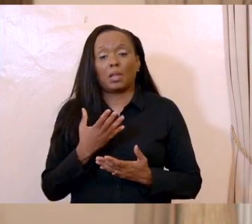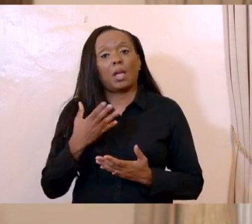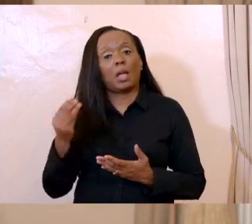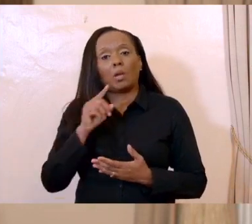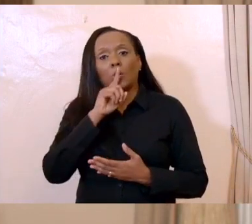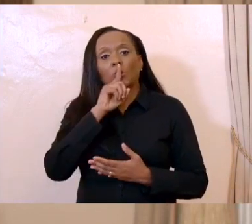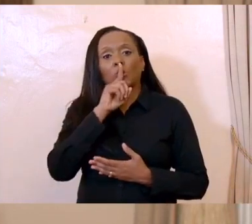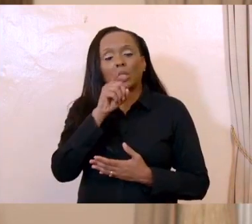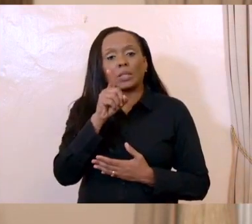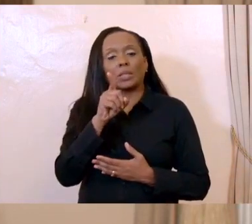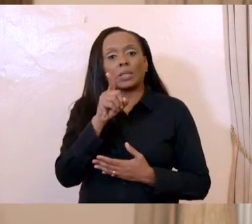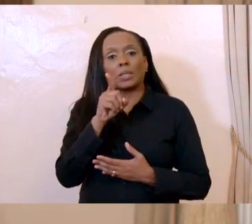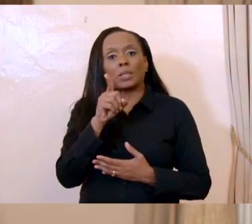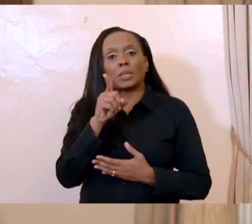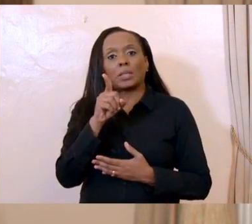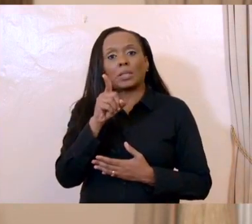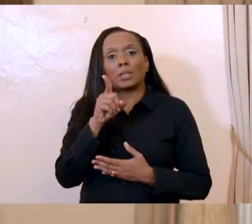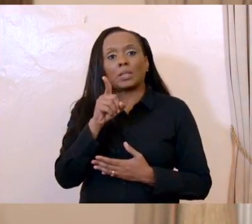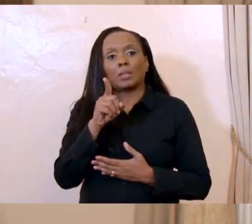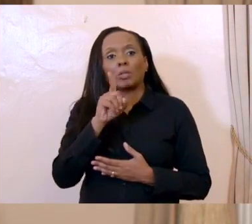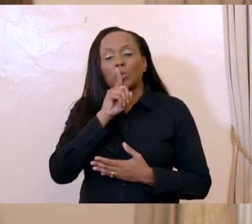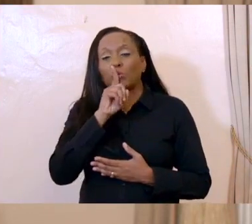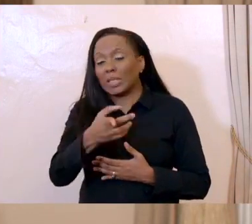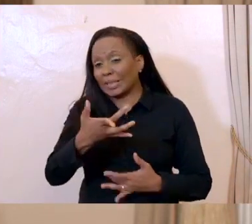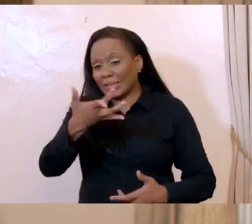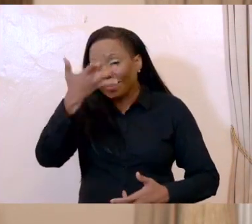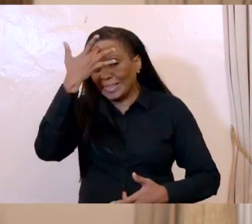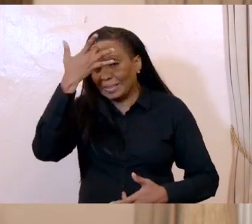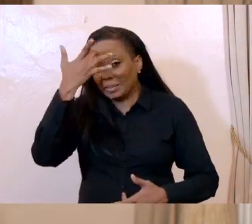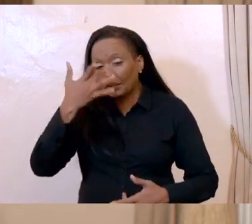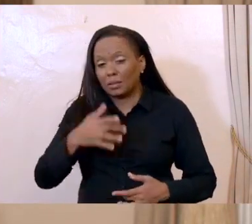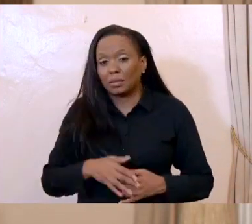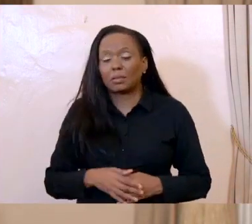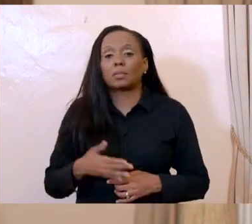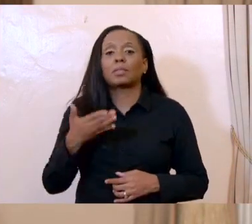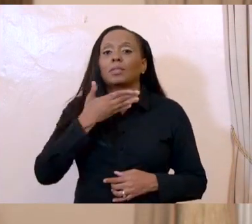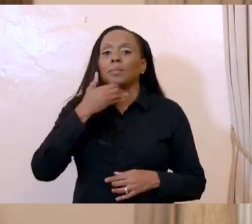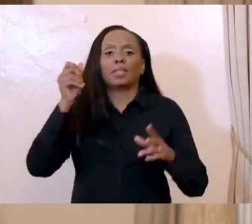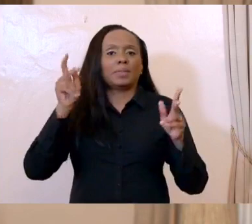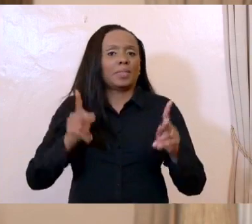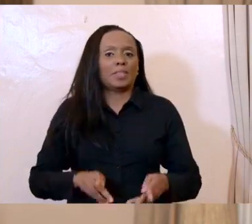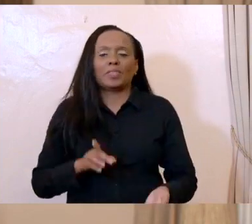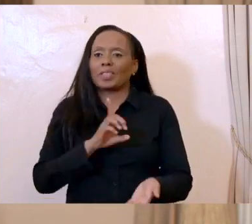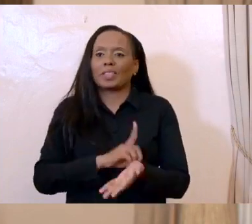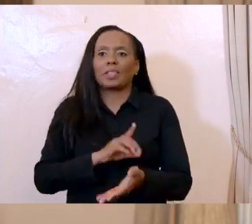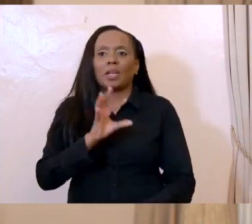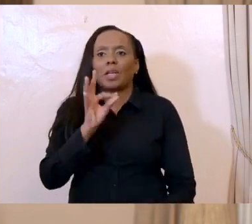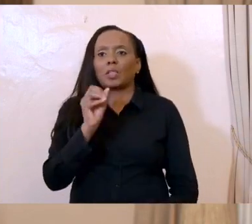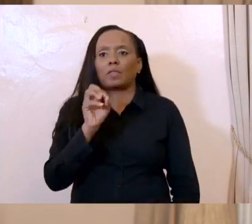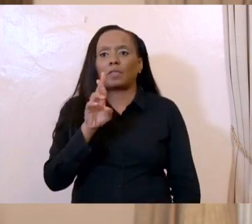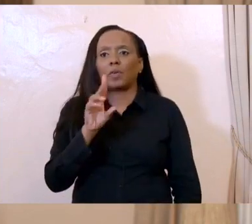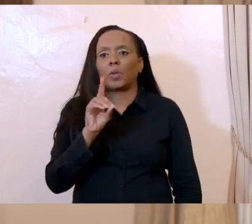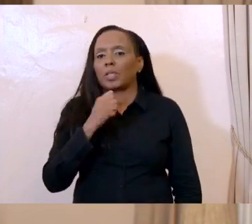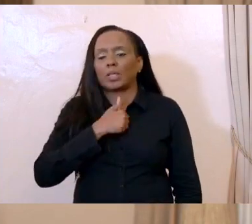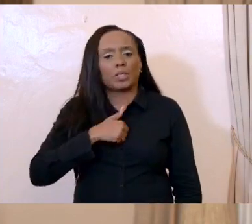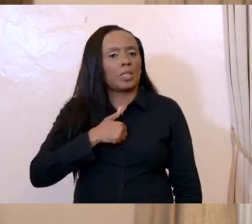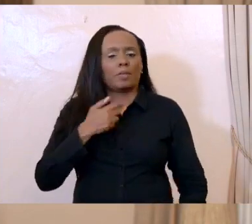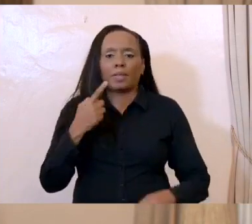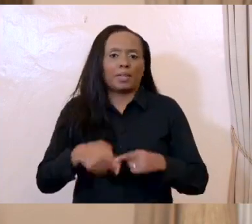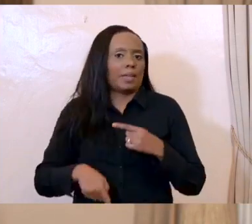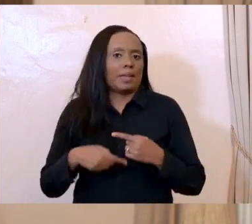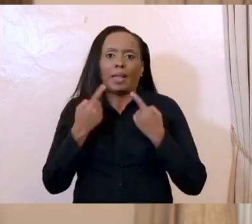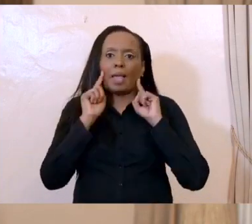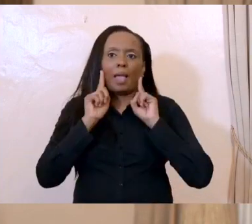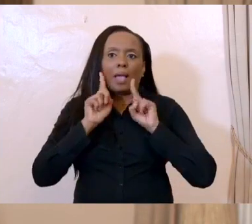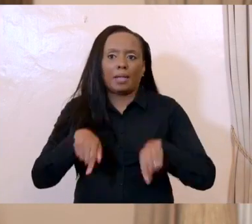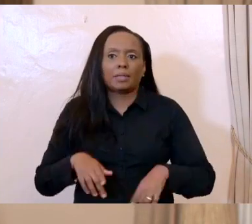protracted period of illness. The best person to ask would be Dr. Corey Ford. So I'm sorry that I'm not able to give you the response